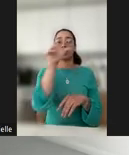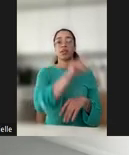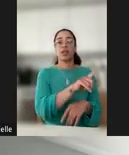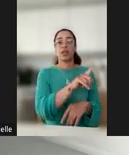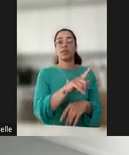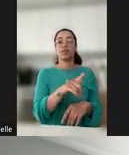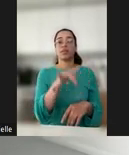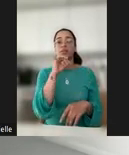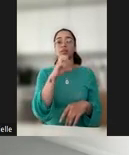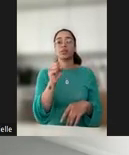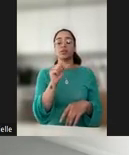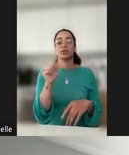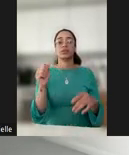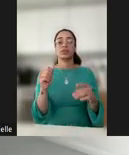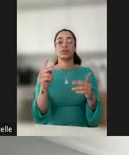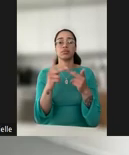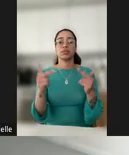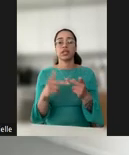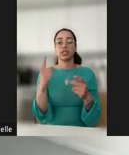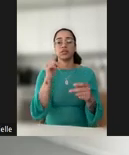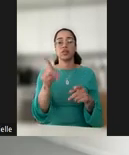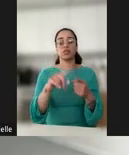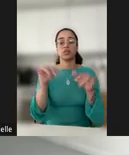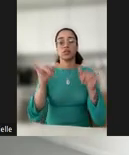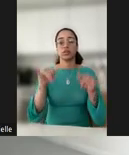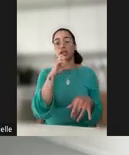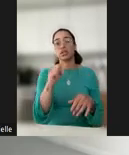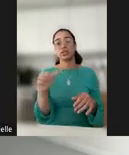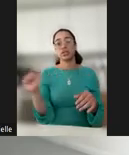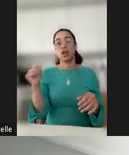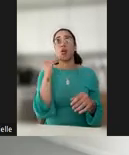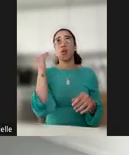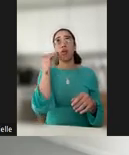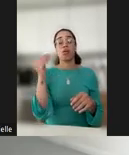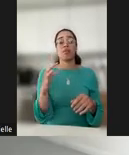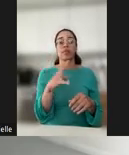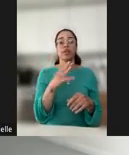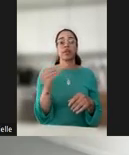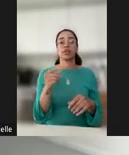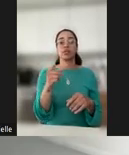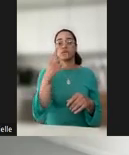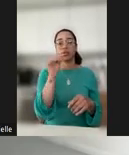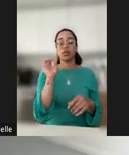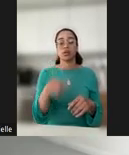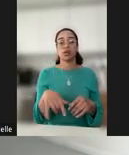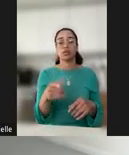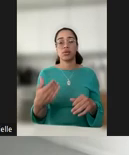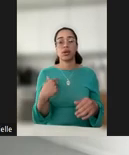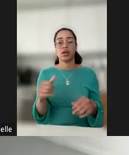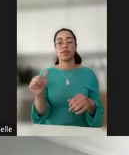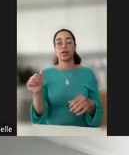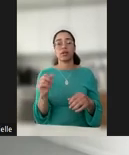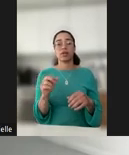the place for she to stay is her homes, and pretty much, and you see that she have a really face that